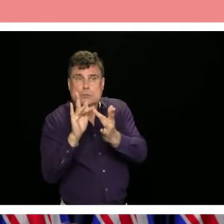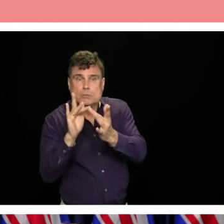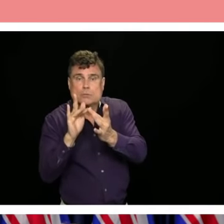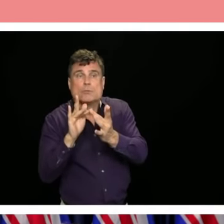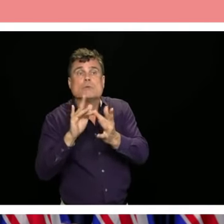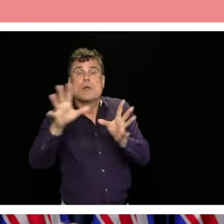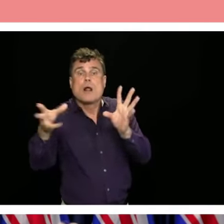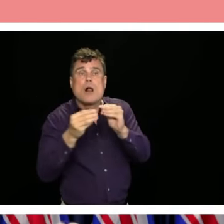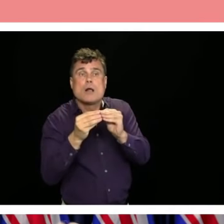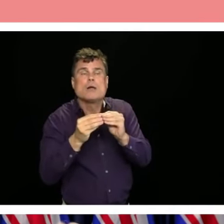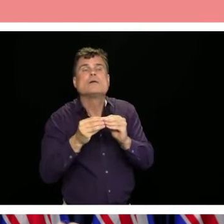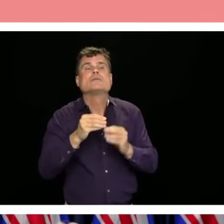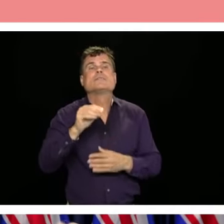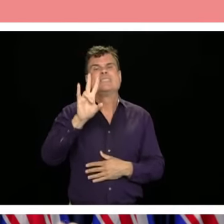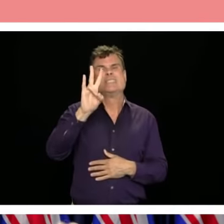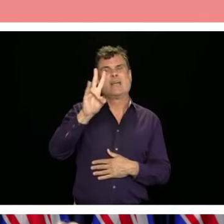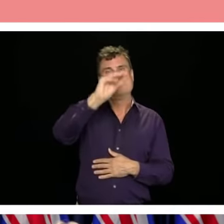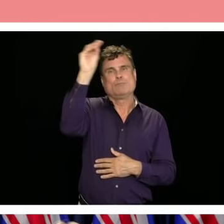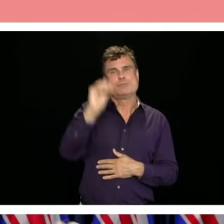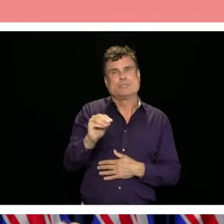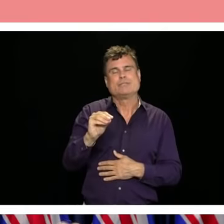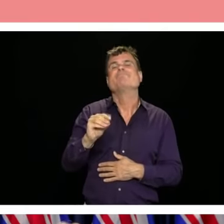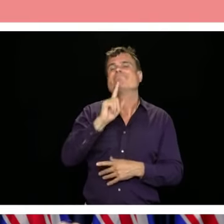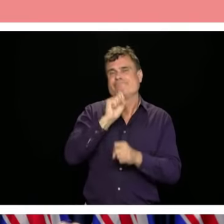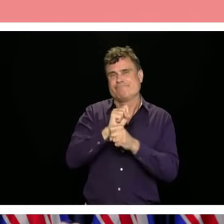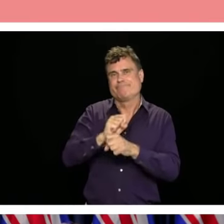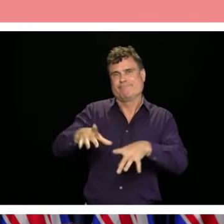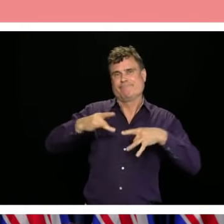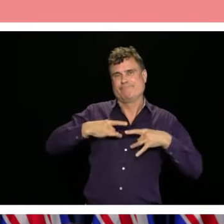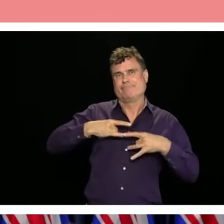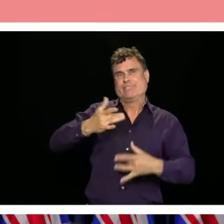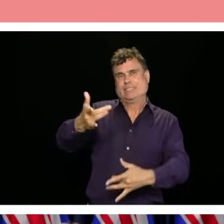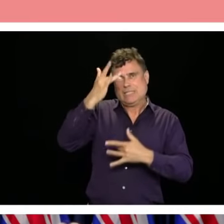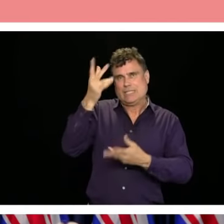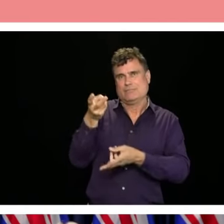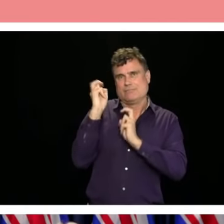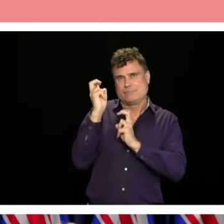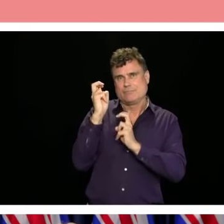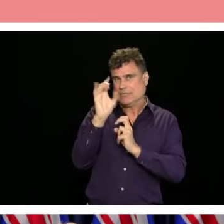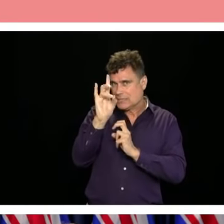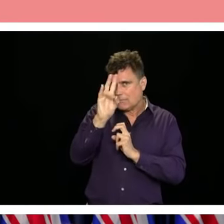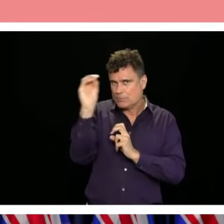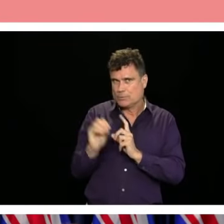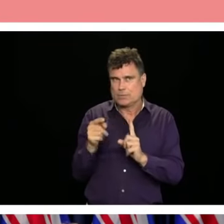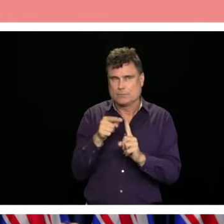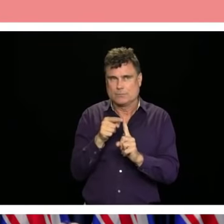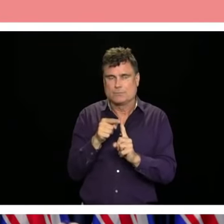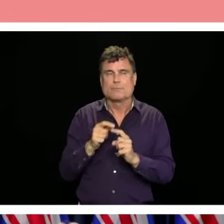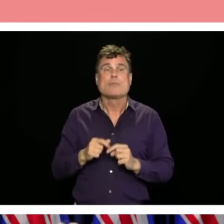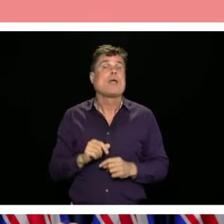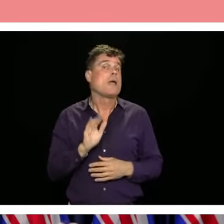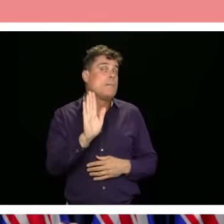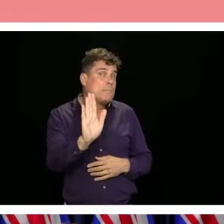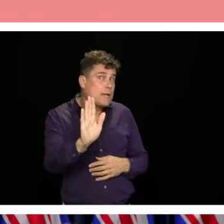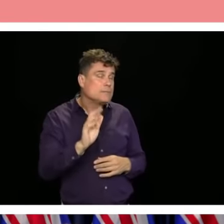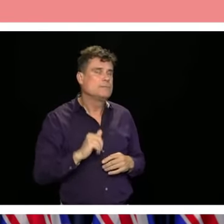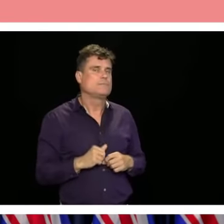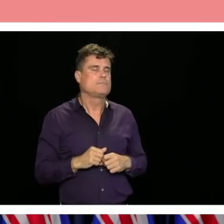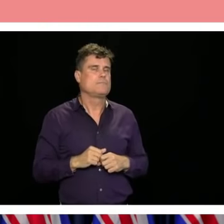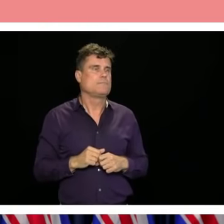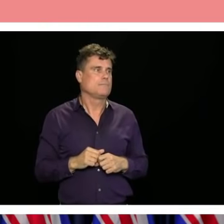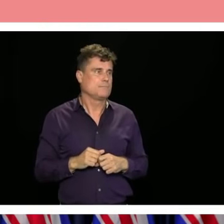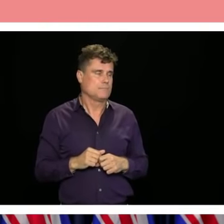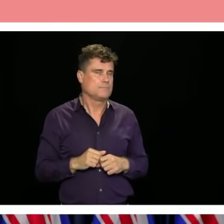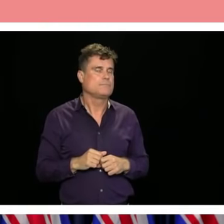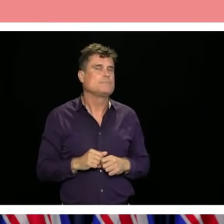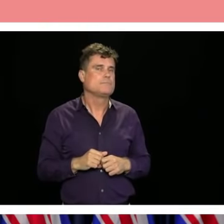know, people had much more close contacts with their smaller circle or their bubble. So if somebody introduced the virus into